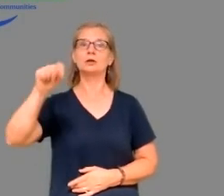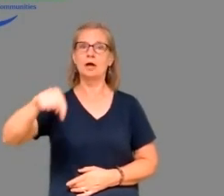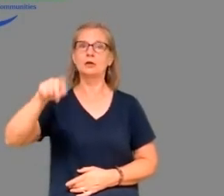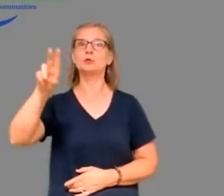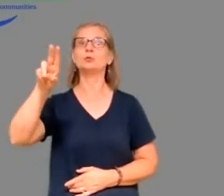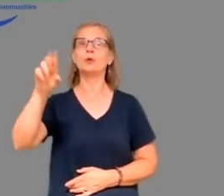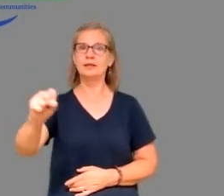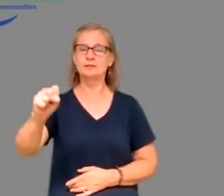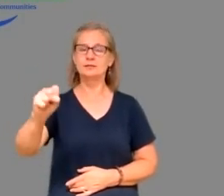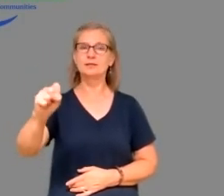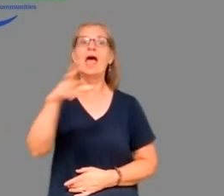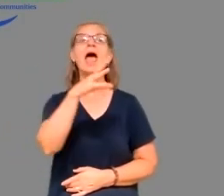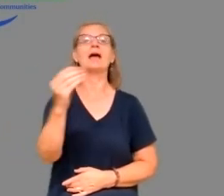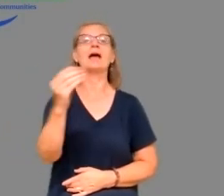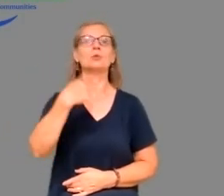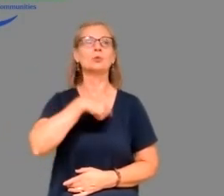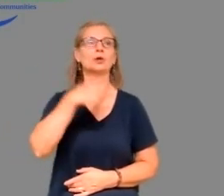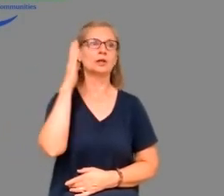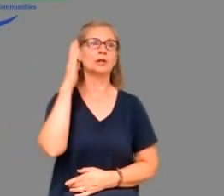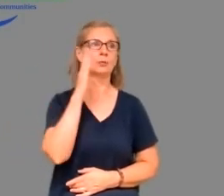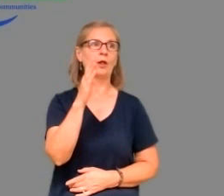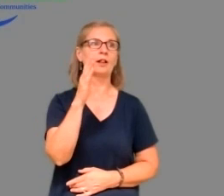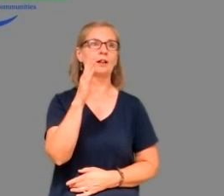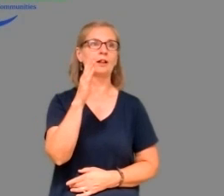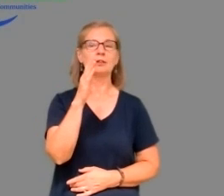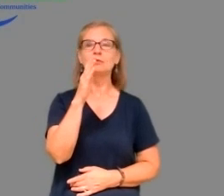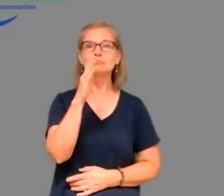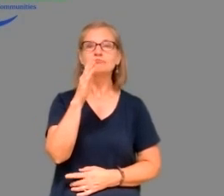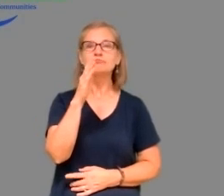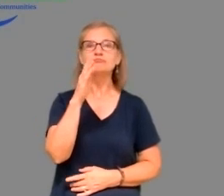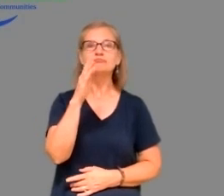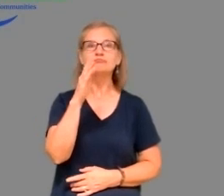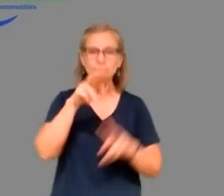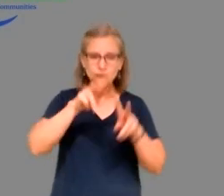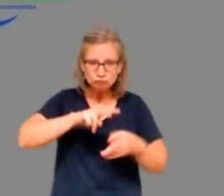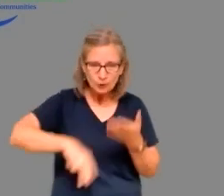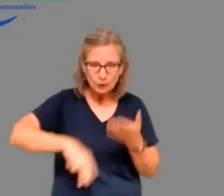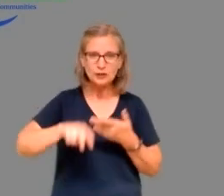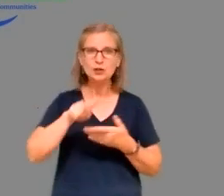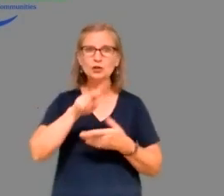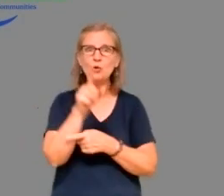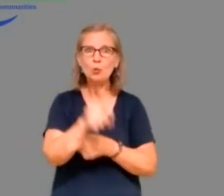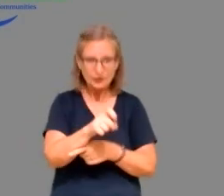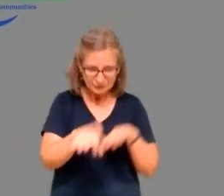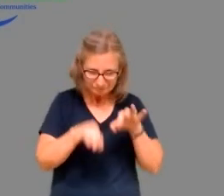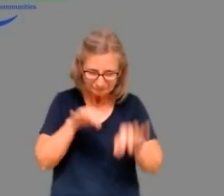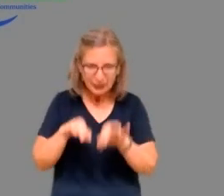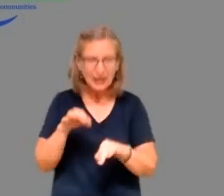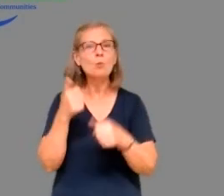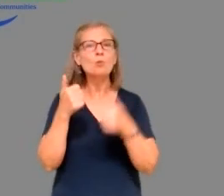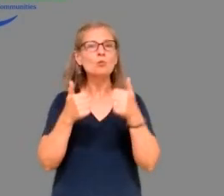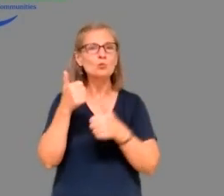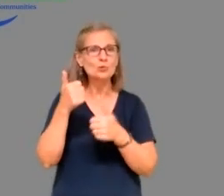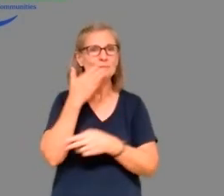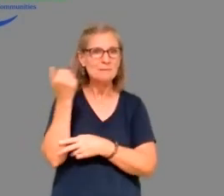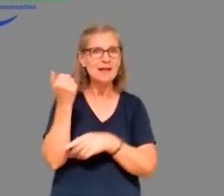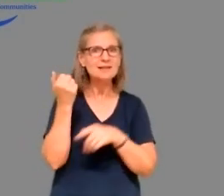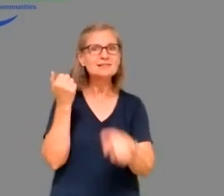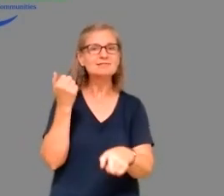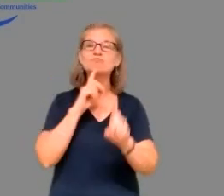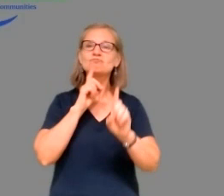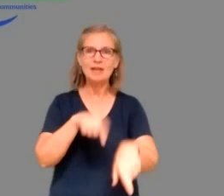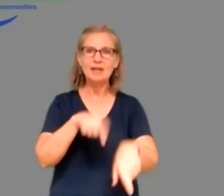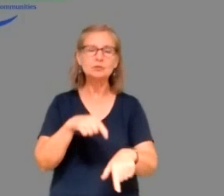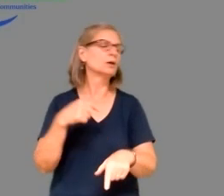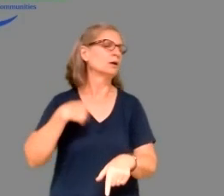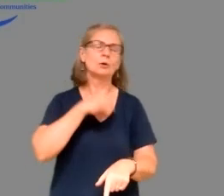covid19.questions@chw.coos.or.us, and we will pick those out so we can try to answer them. Again, we don't have answers for